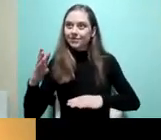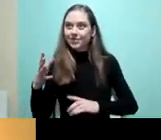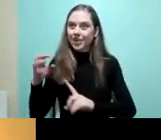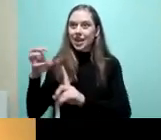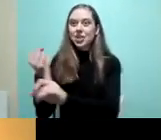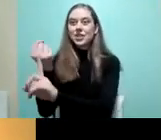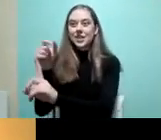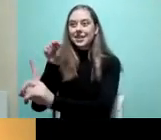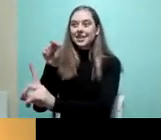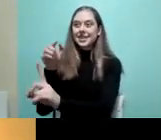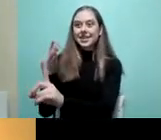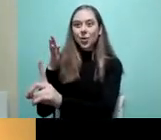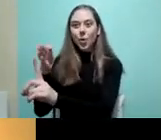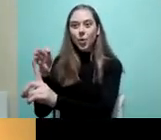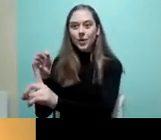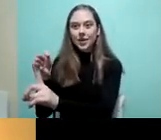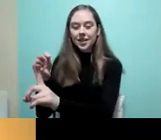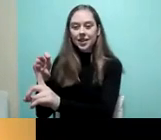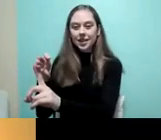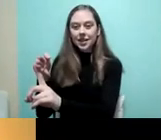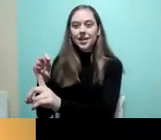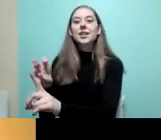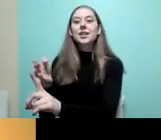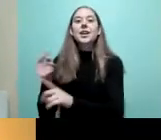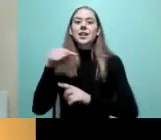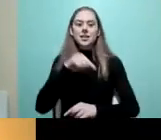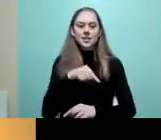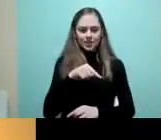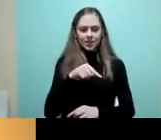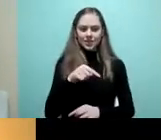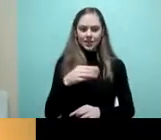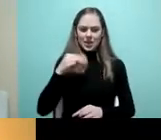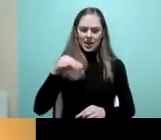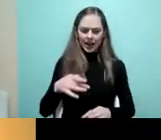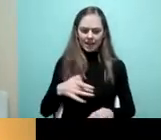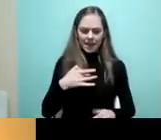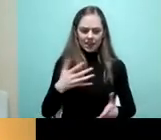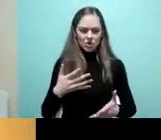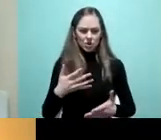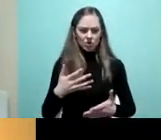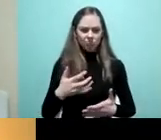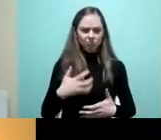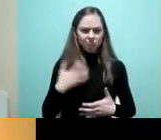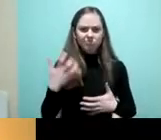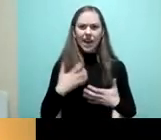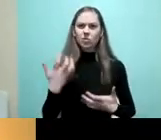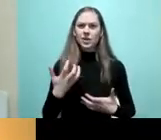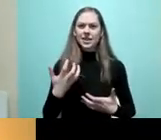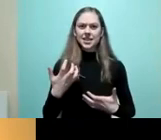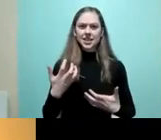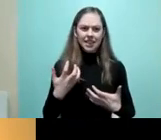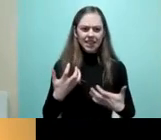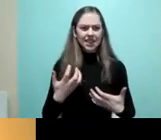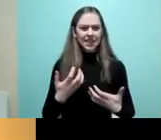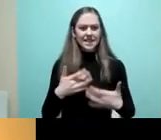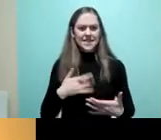his ambitions. And she started building up a bit of resentment and anger, and she was getting very angry and very bitter and